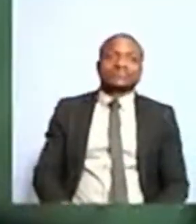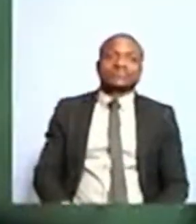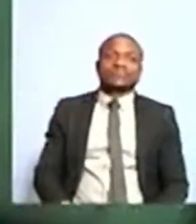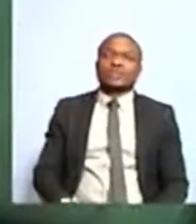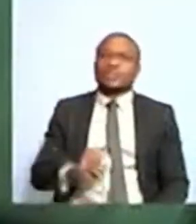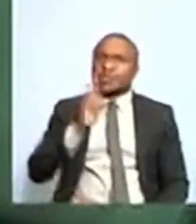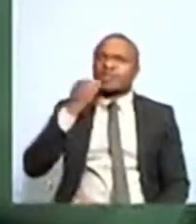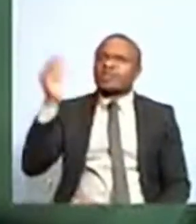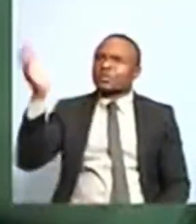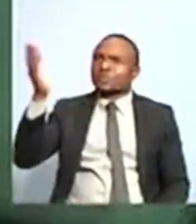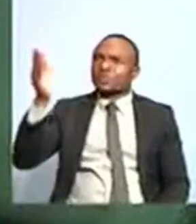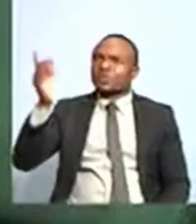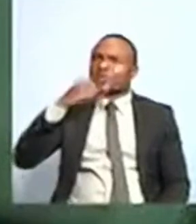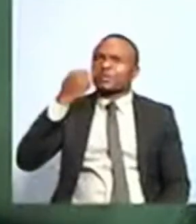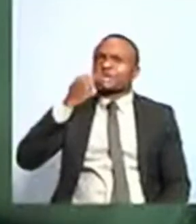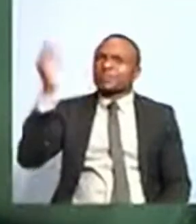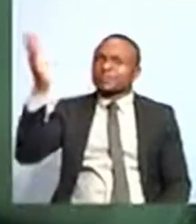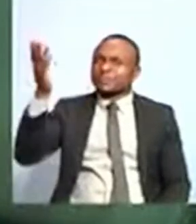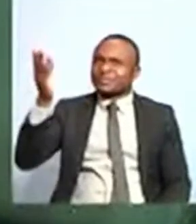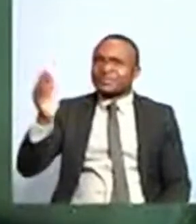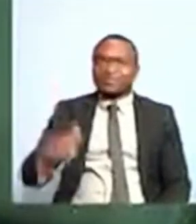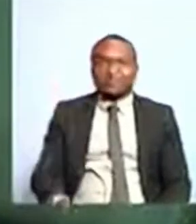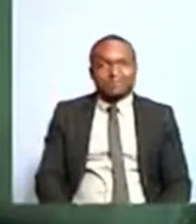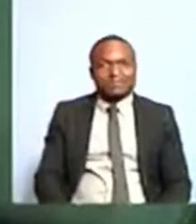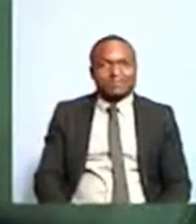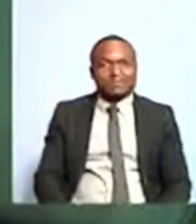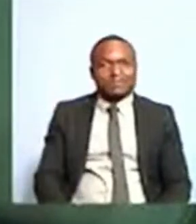Who is on the floor?